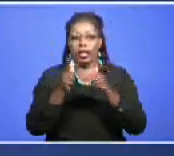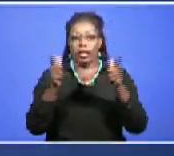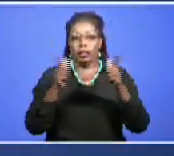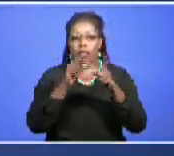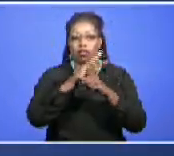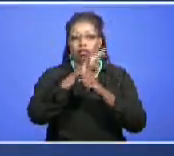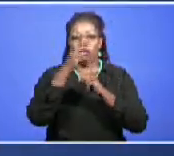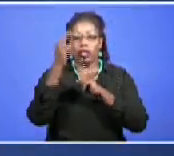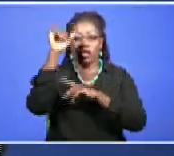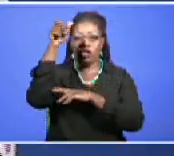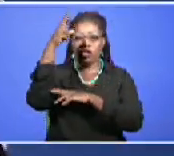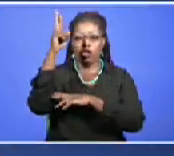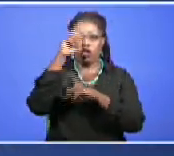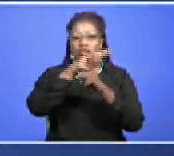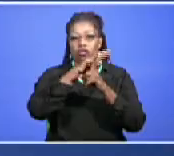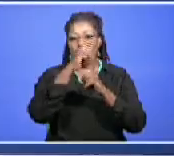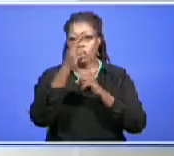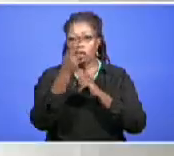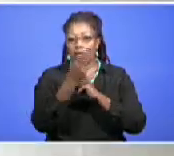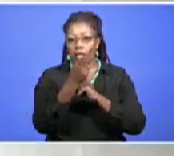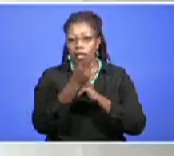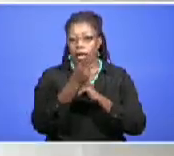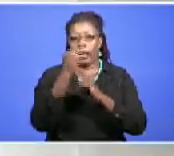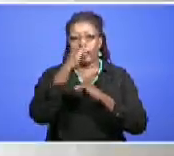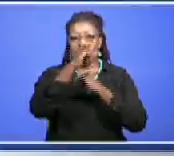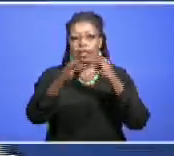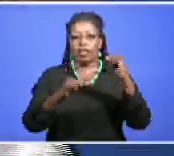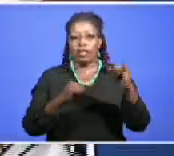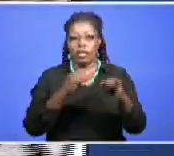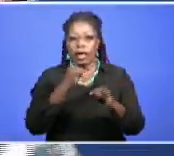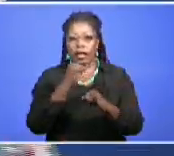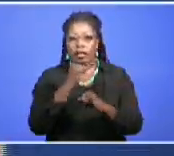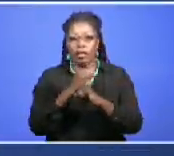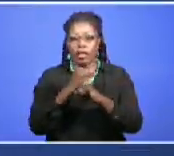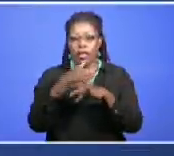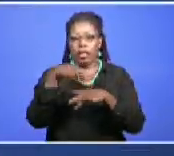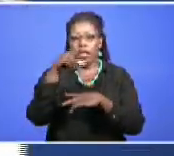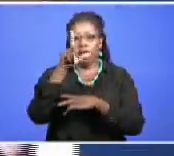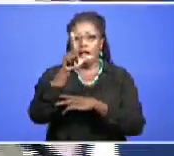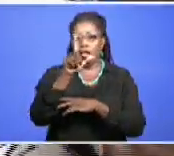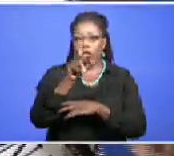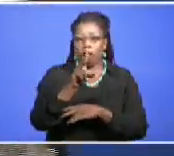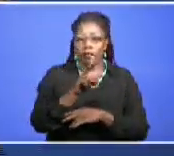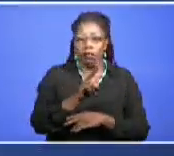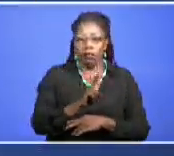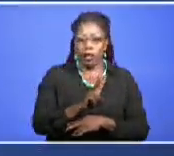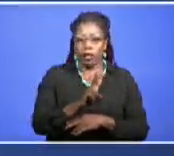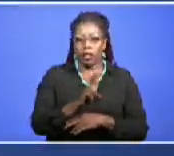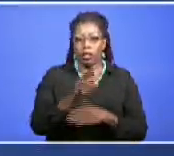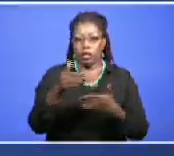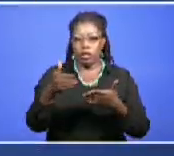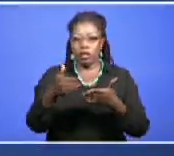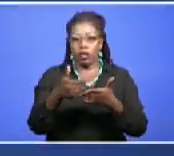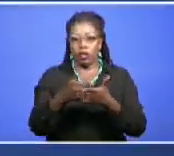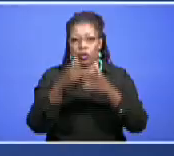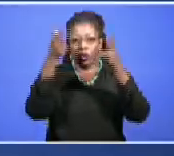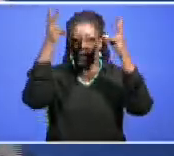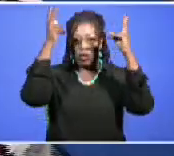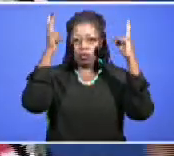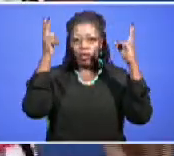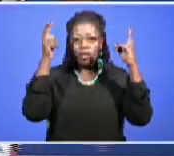Regency and Junior Miss Regency at the International Pageant in Las Vegas. The newly crowned queens were overwhelmed with